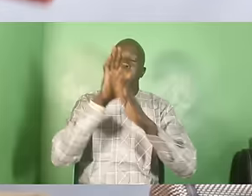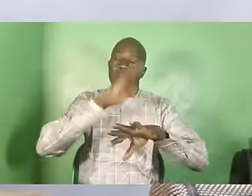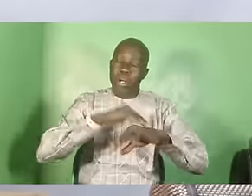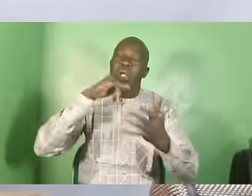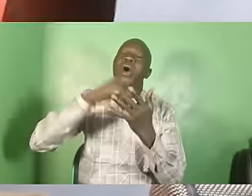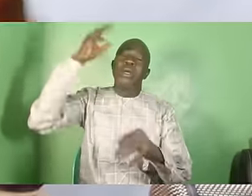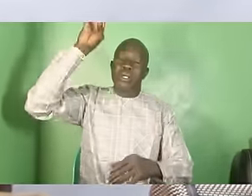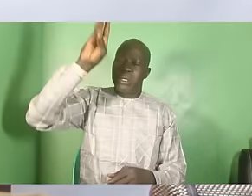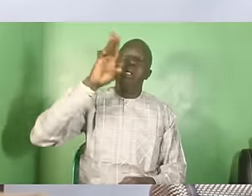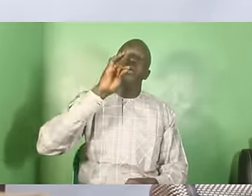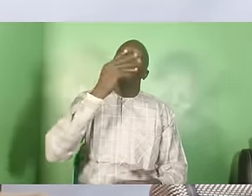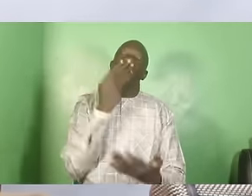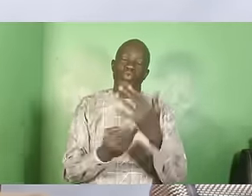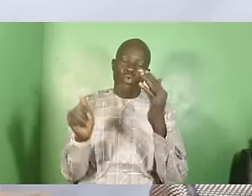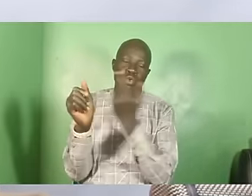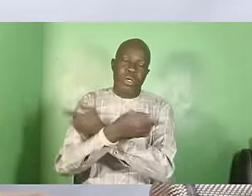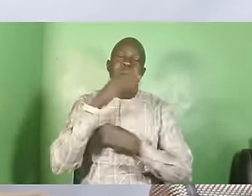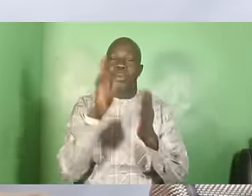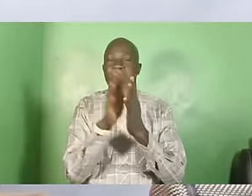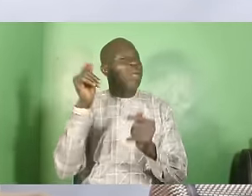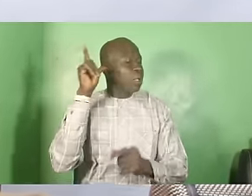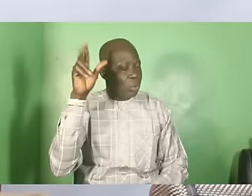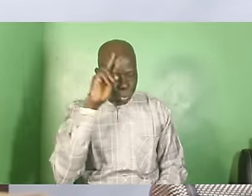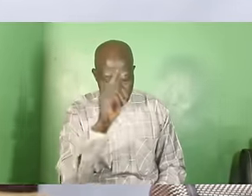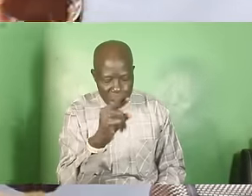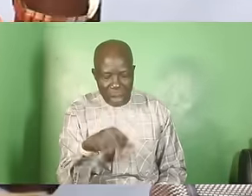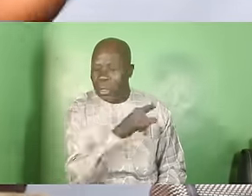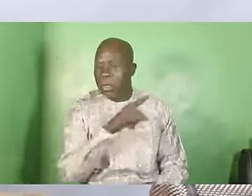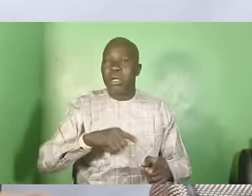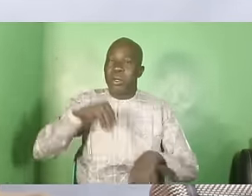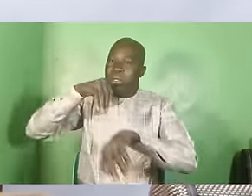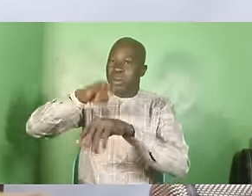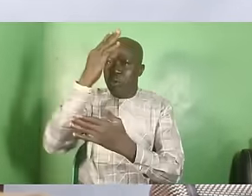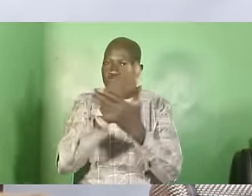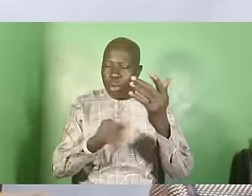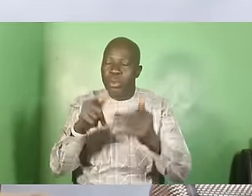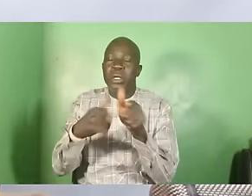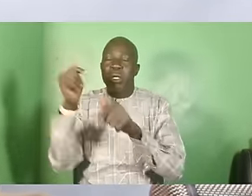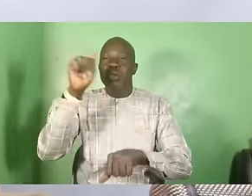pray on it. Oh, don't make it back. Seven good days. Now, if you bad that'll pray too. Listen, sir. You are me now, sir. Just